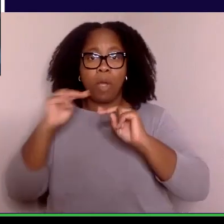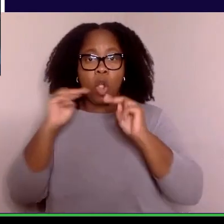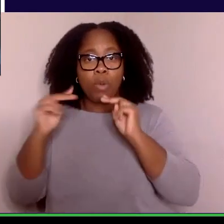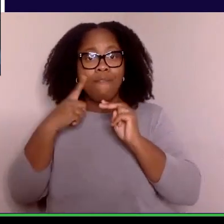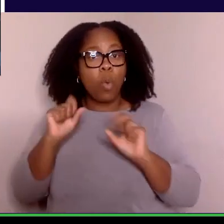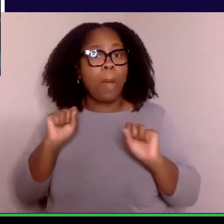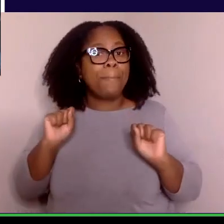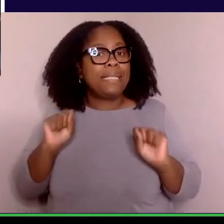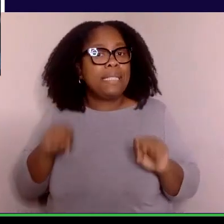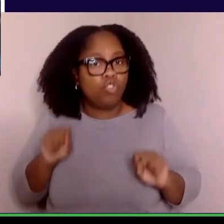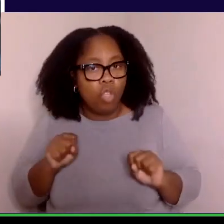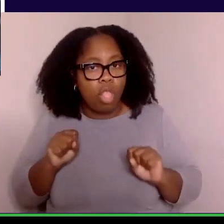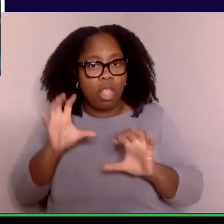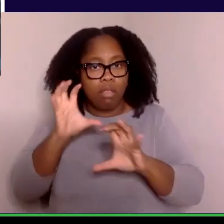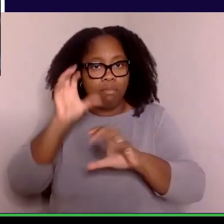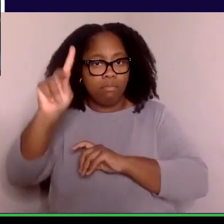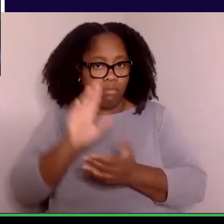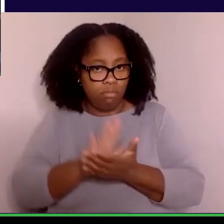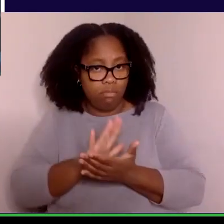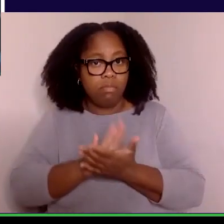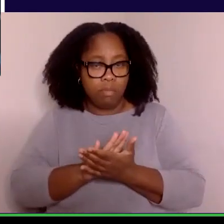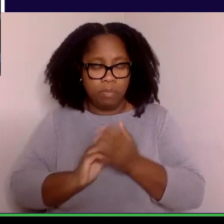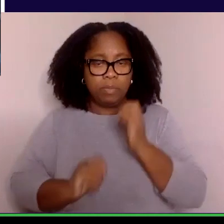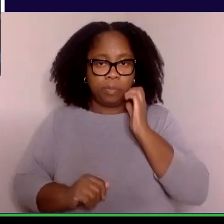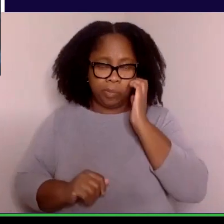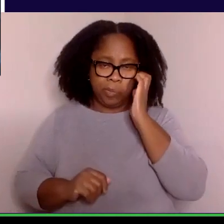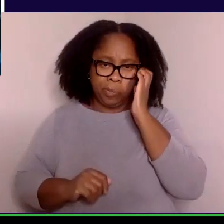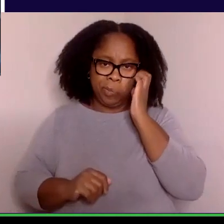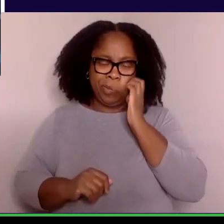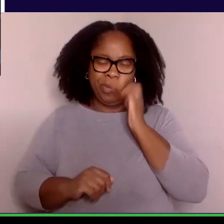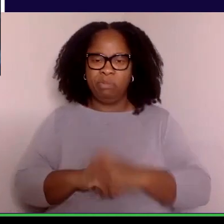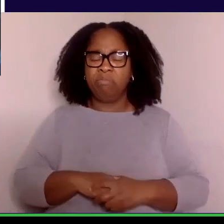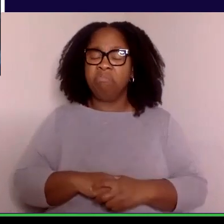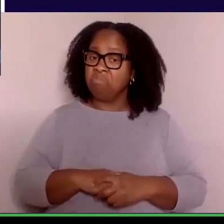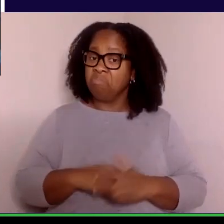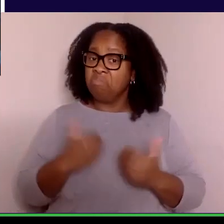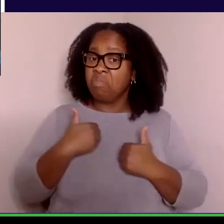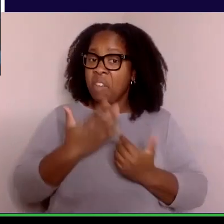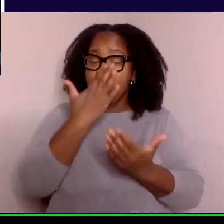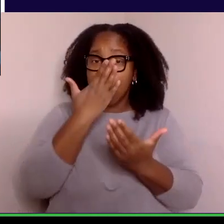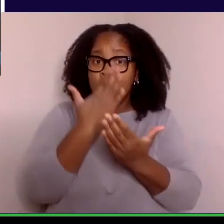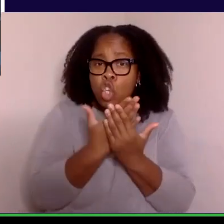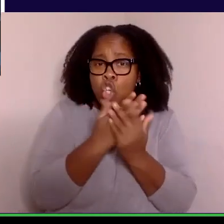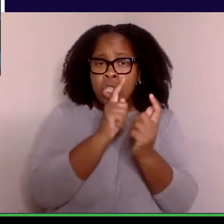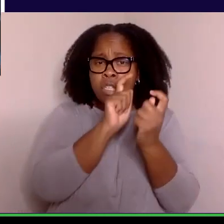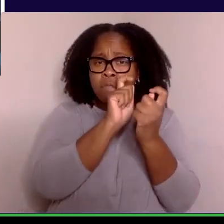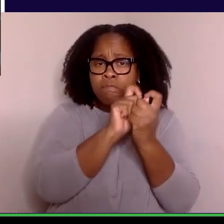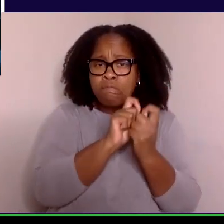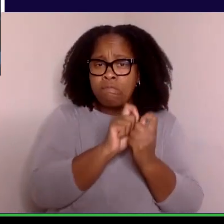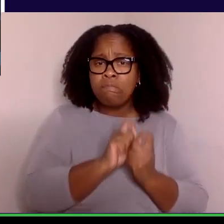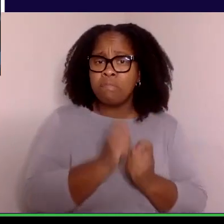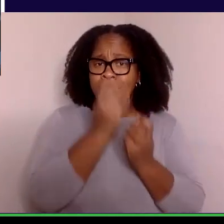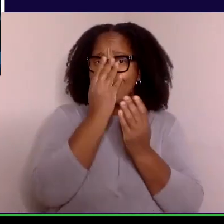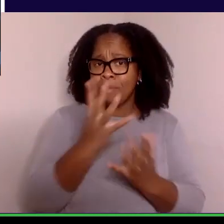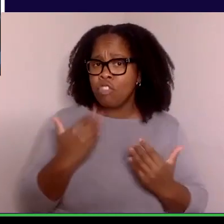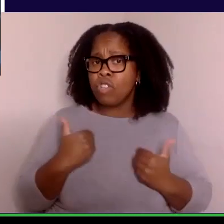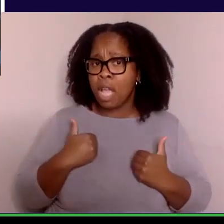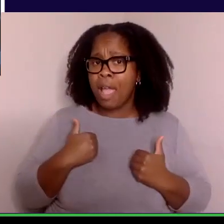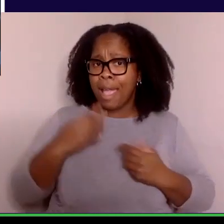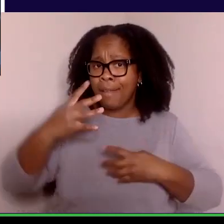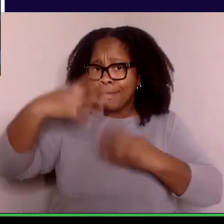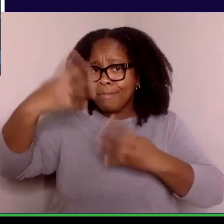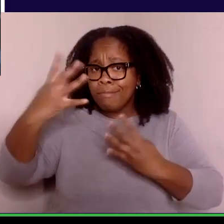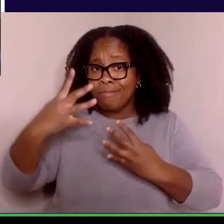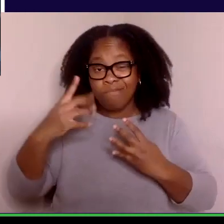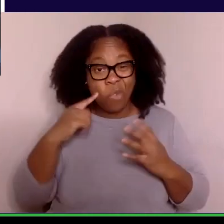potential physical return. There's a lot of good detailed information in there. I hope you will check